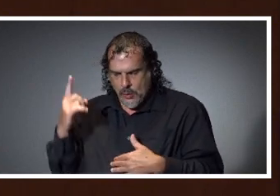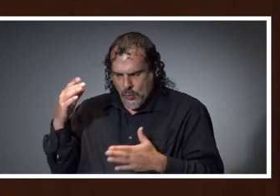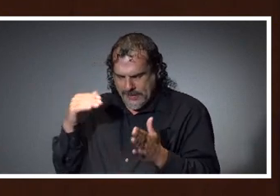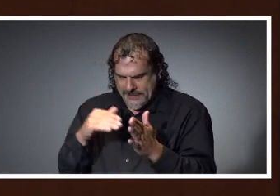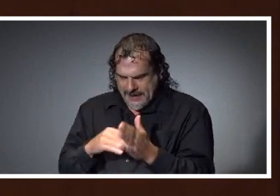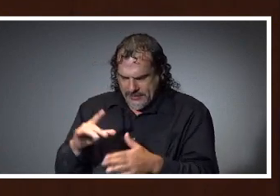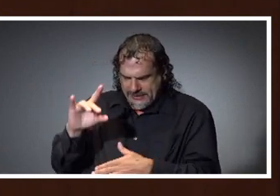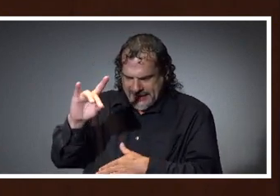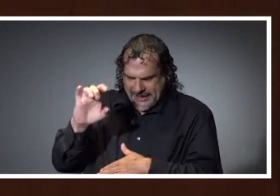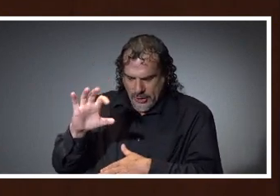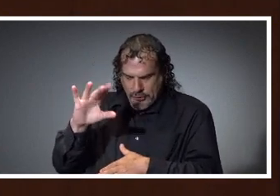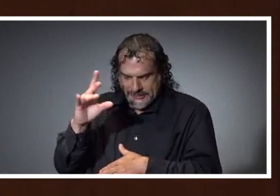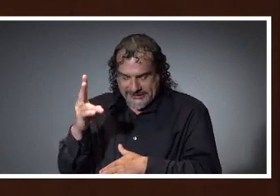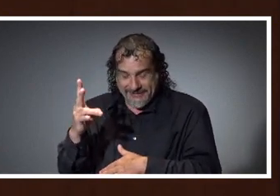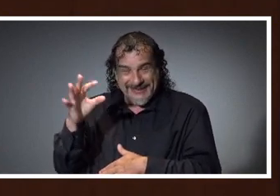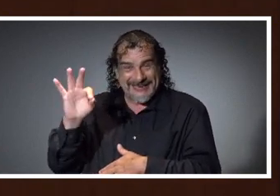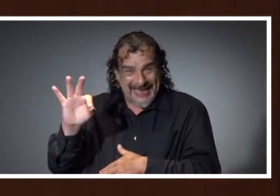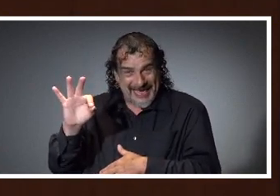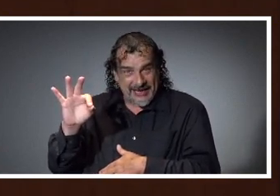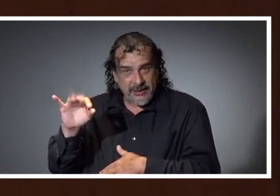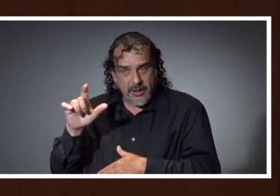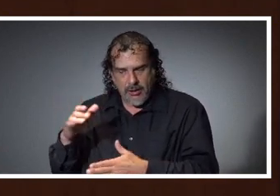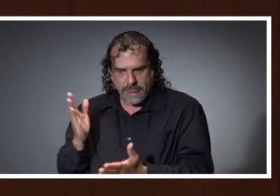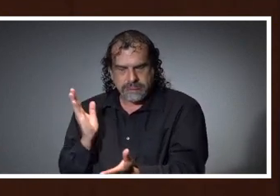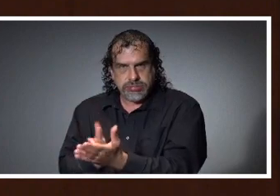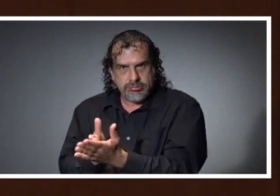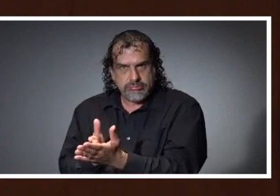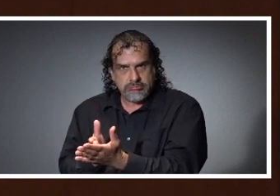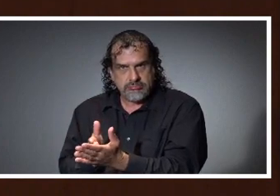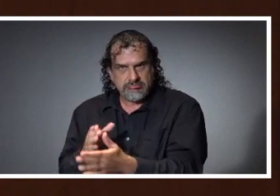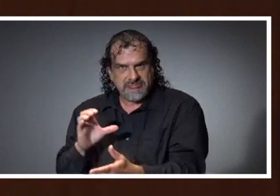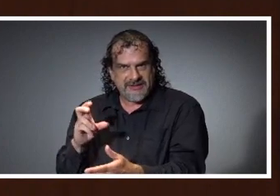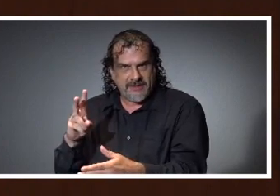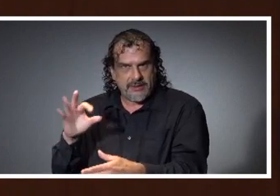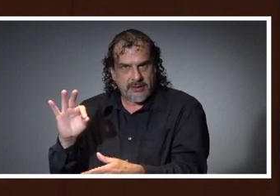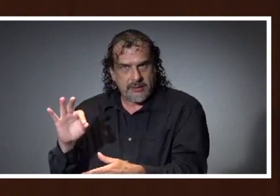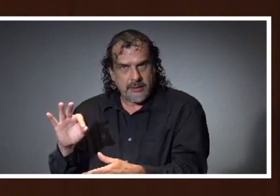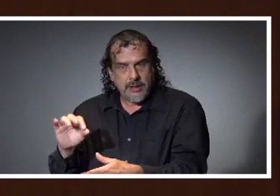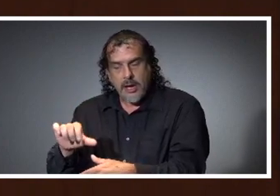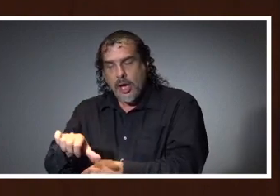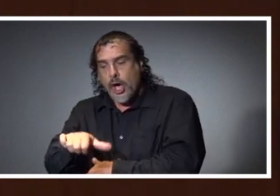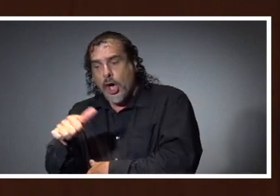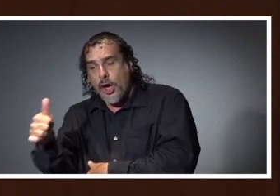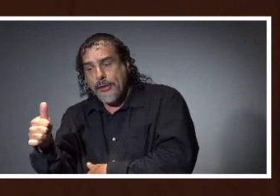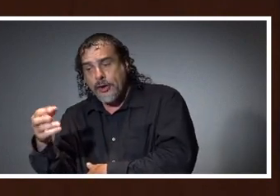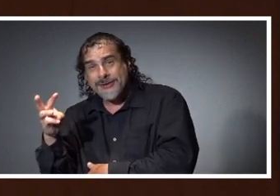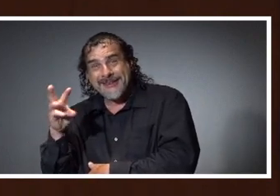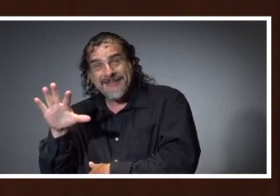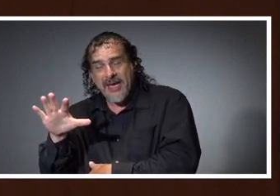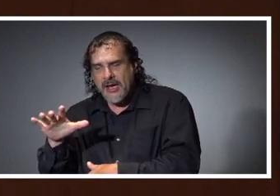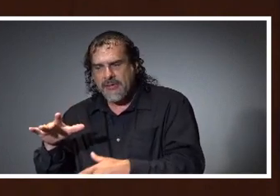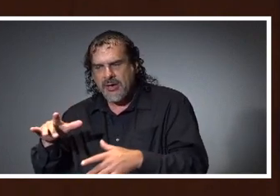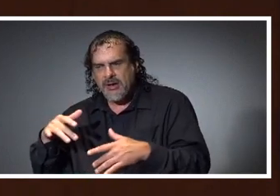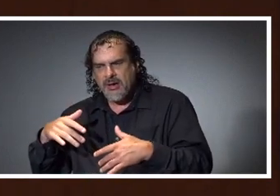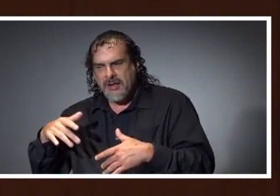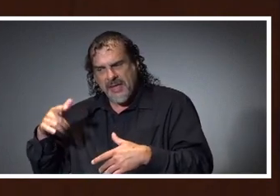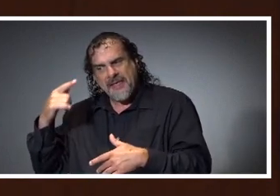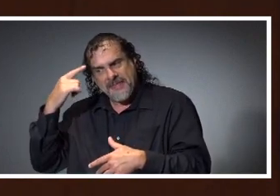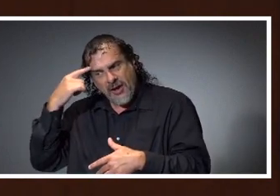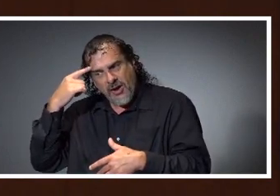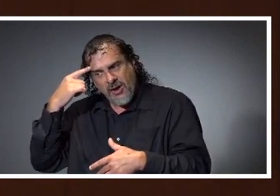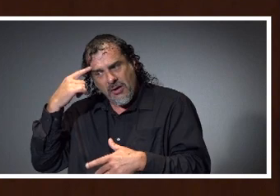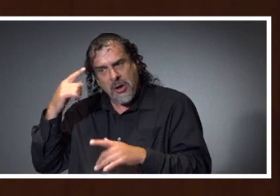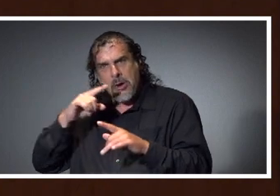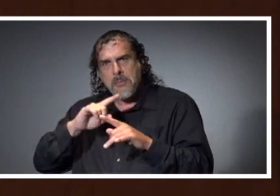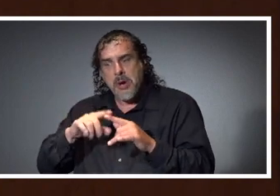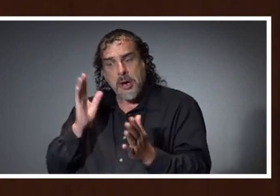1,879 of these deaths have confirmed viral testing. Another 65 were called coronavirus deaths, but they didn't have testing. Whenever we get those, we do vet